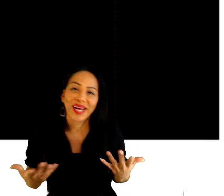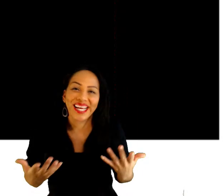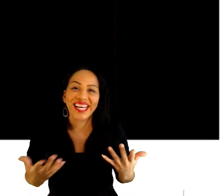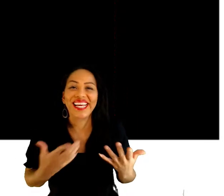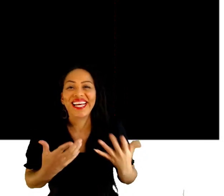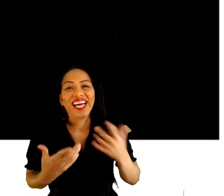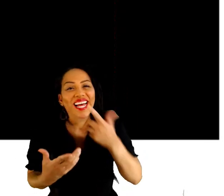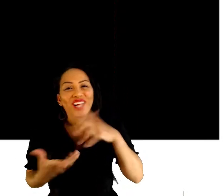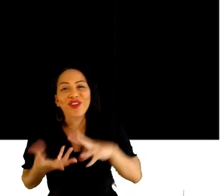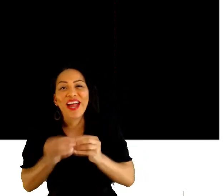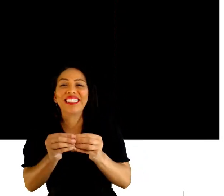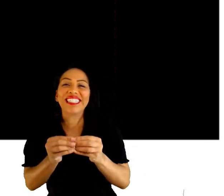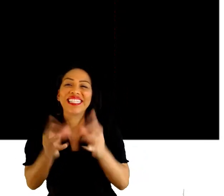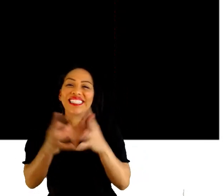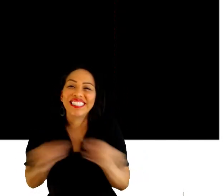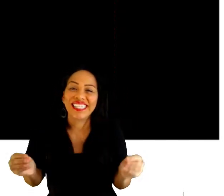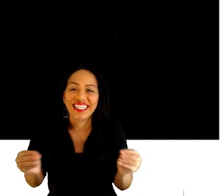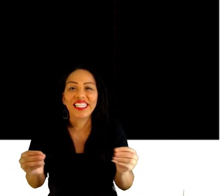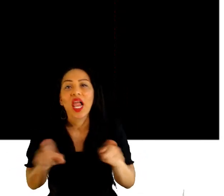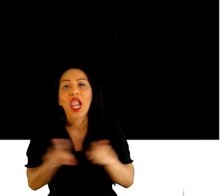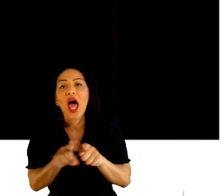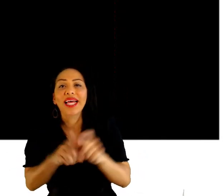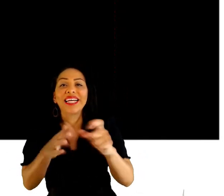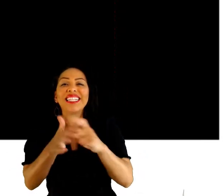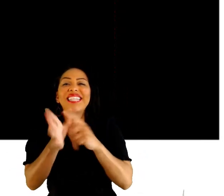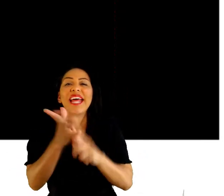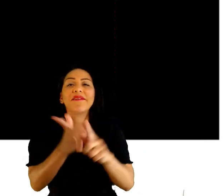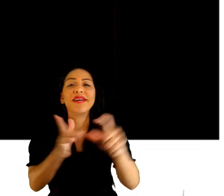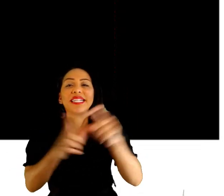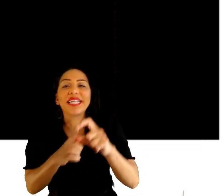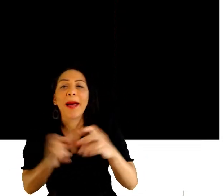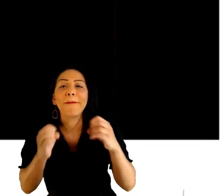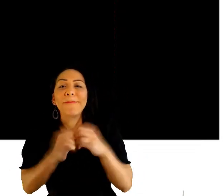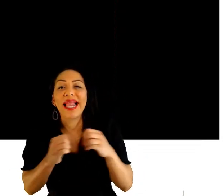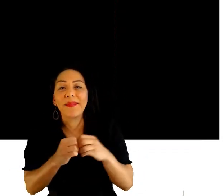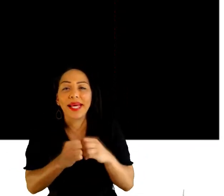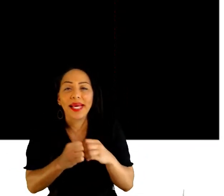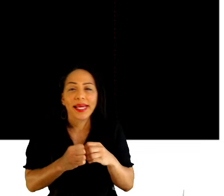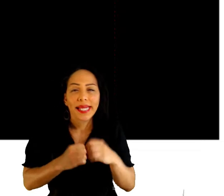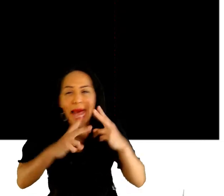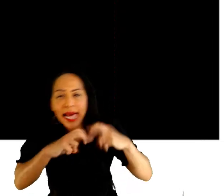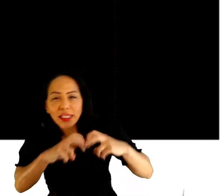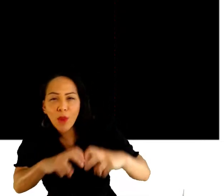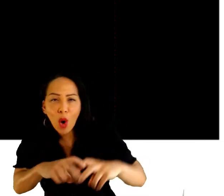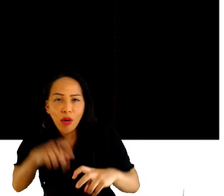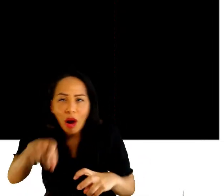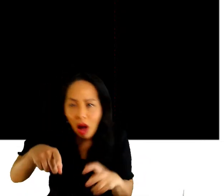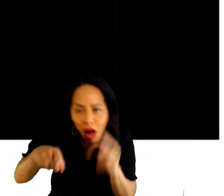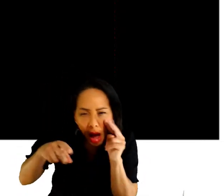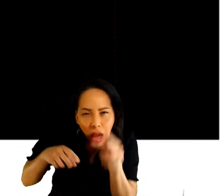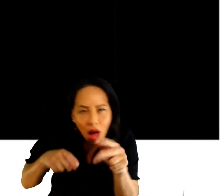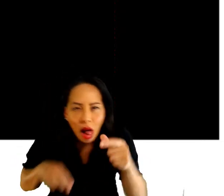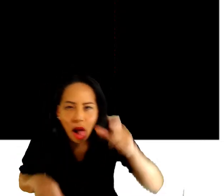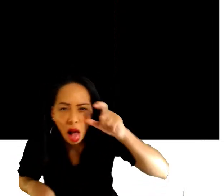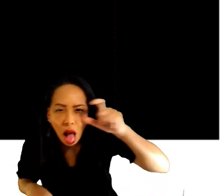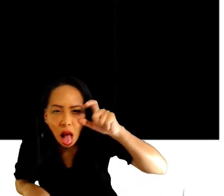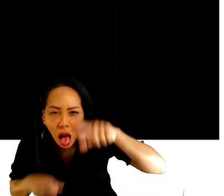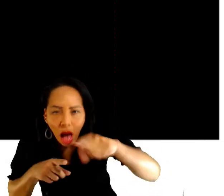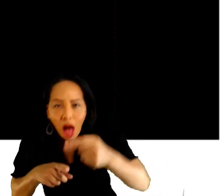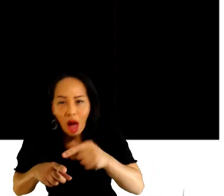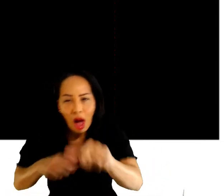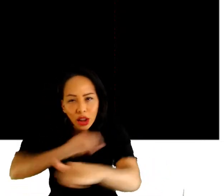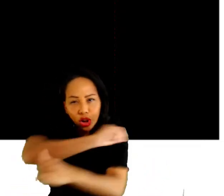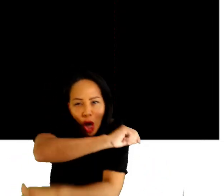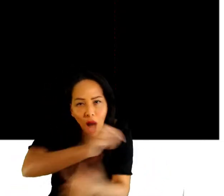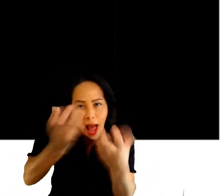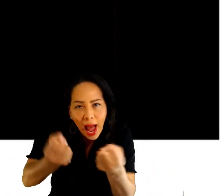thing, moving around her body, doing close-up video of her body and making, you know, commenting on the scars, and Natalie would tell me about the stories of the scars, and you know, this